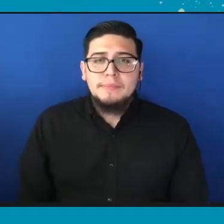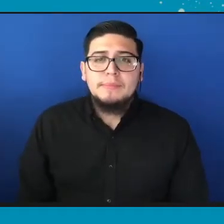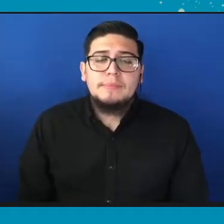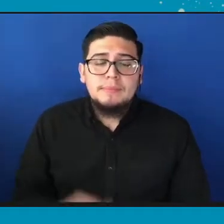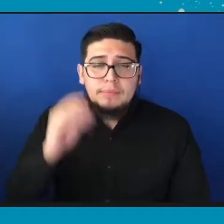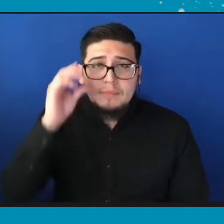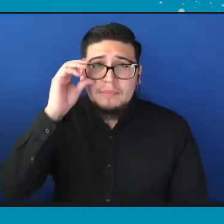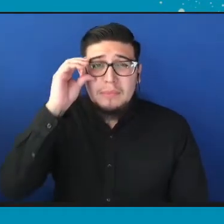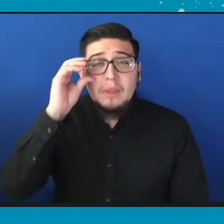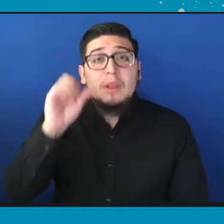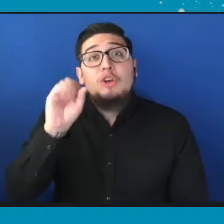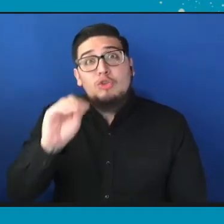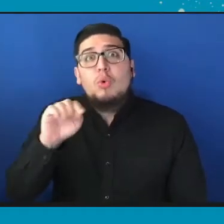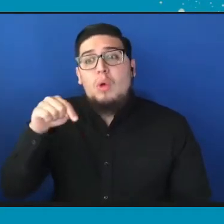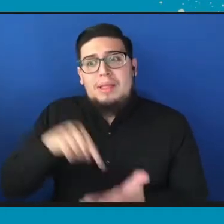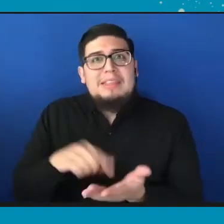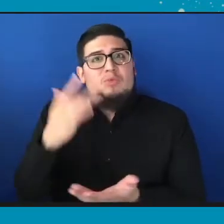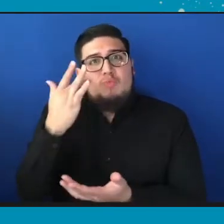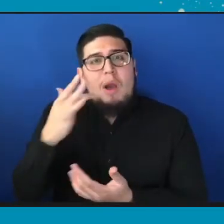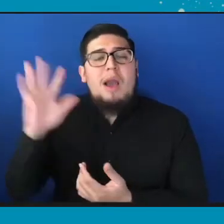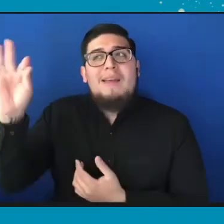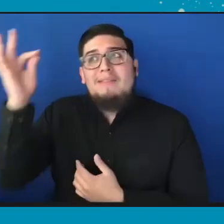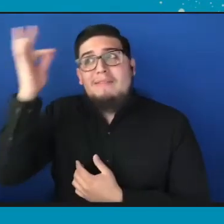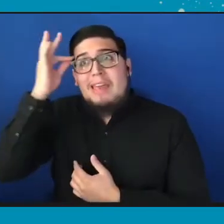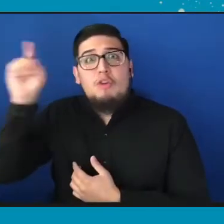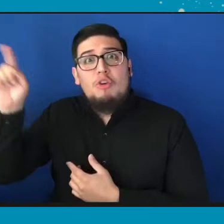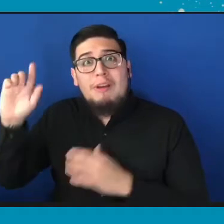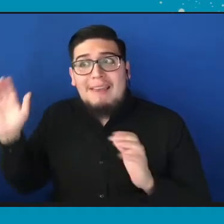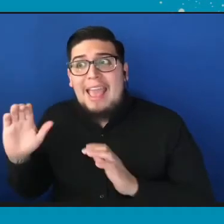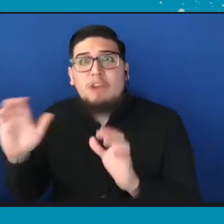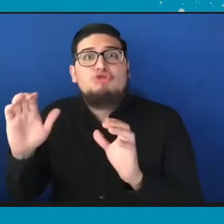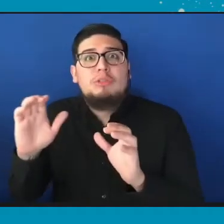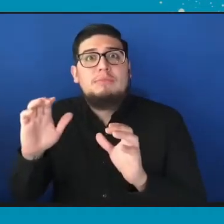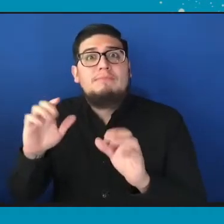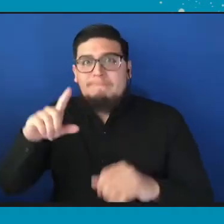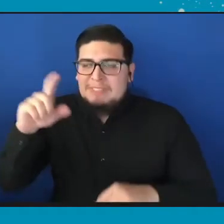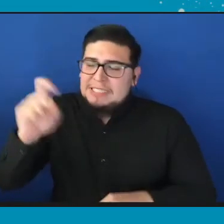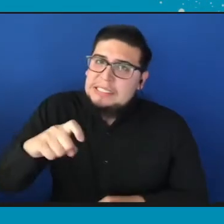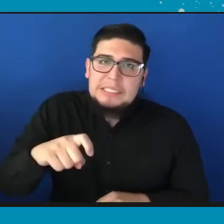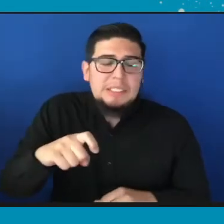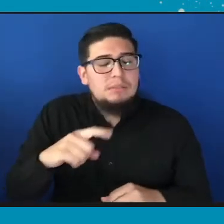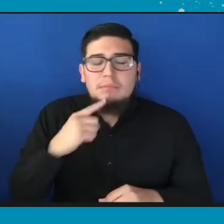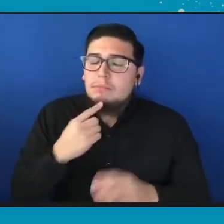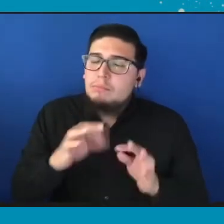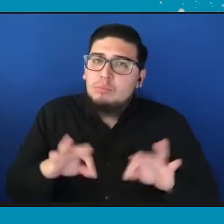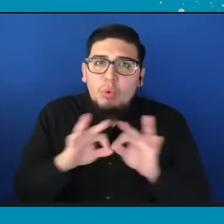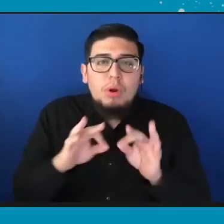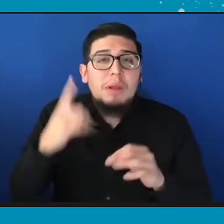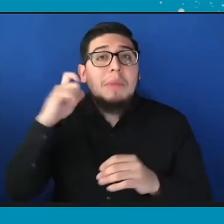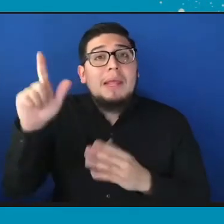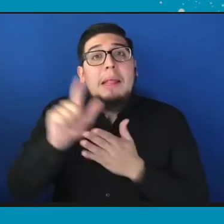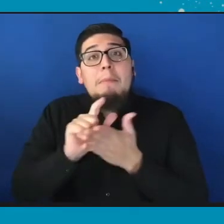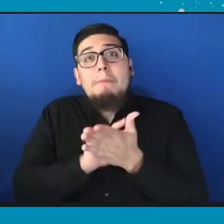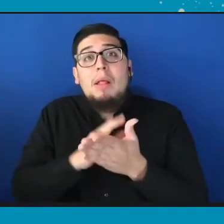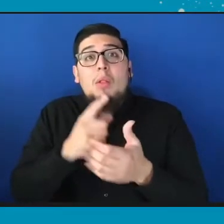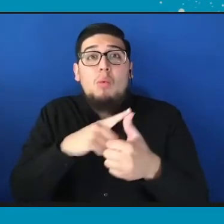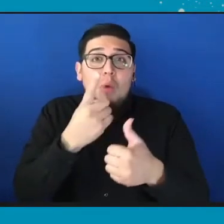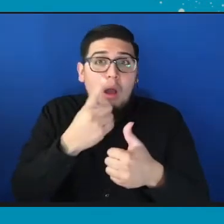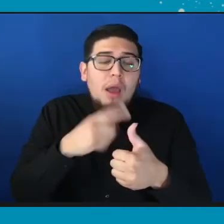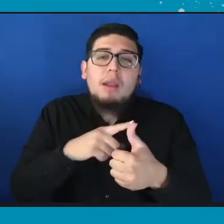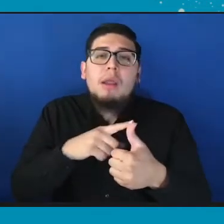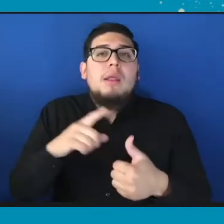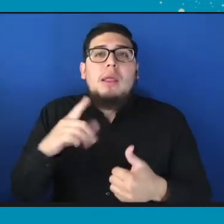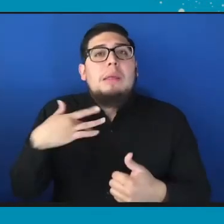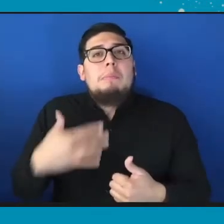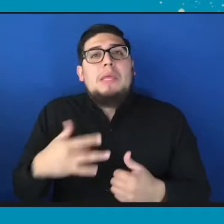And so this is why the federal action is urgently needed, because House Bill 1 basically is a response to